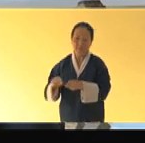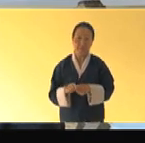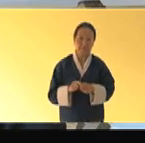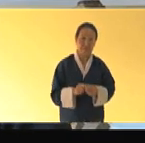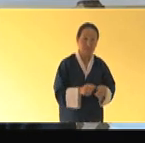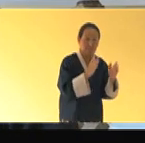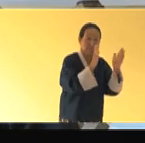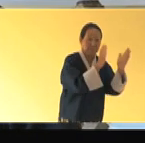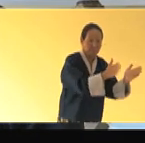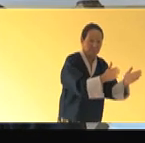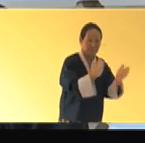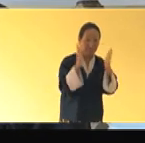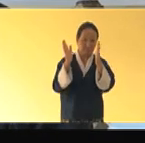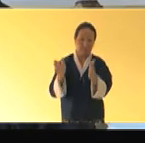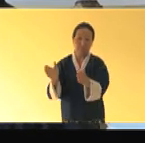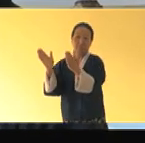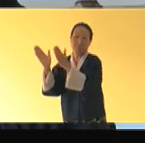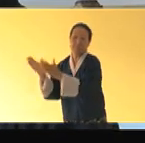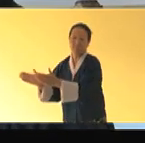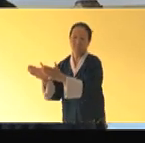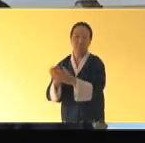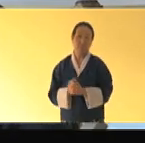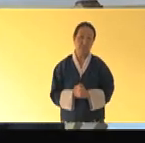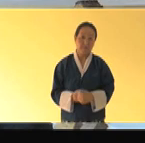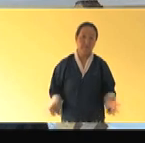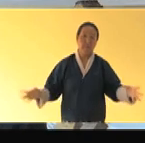the aims to put the different